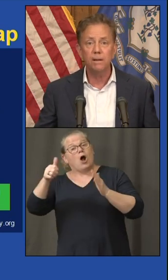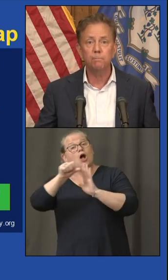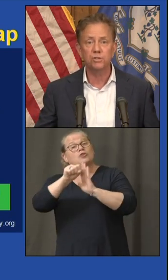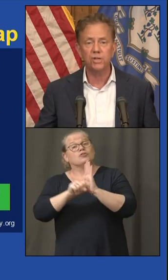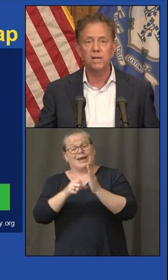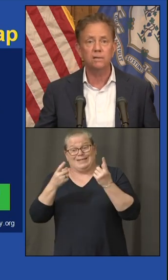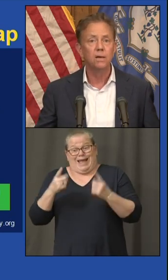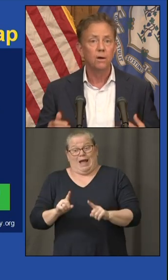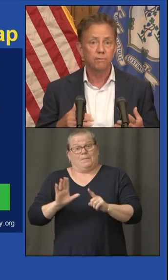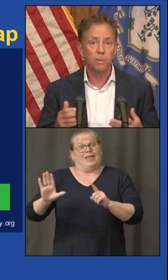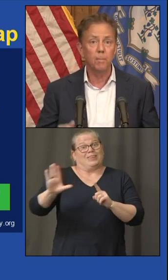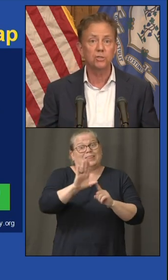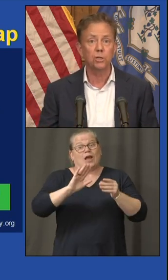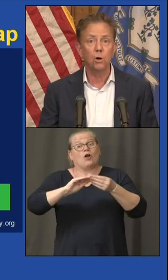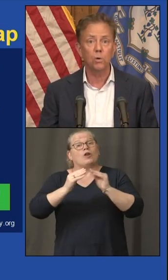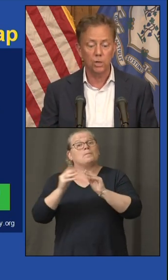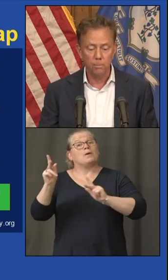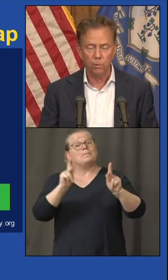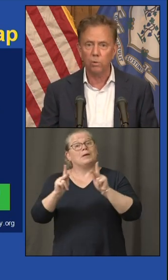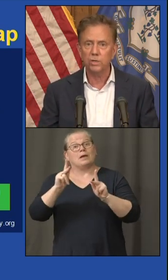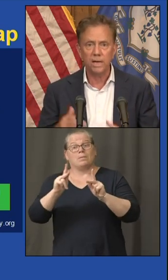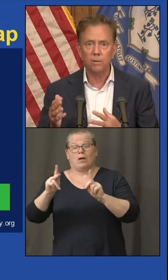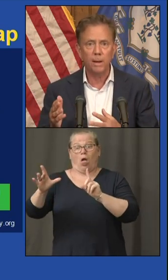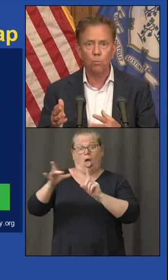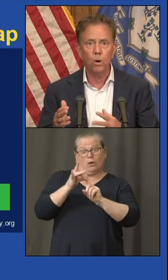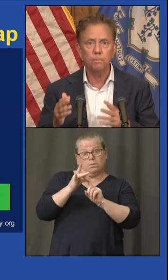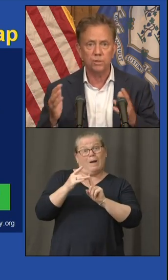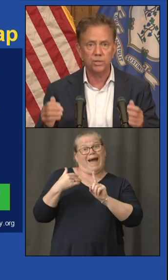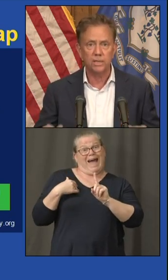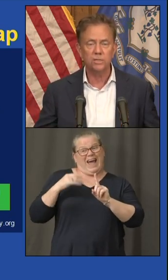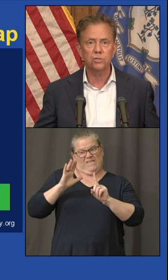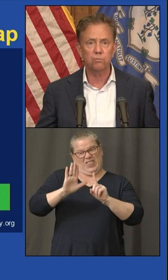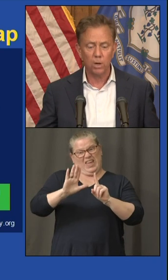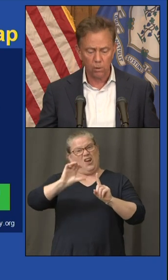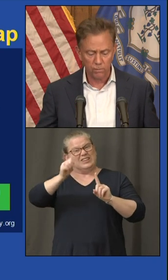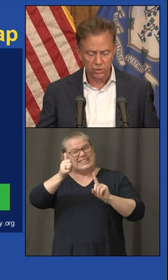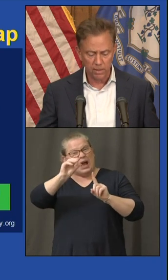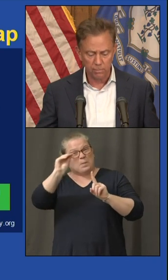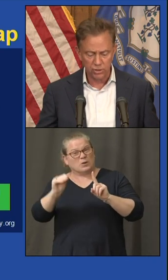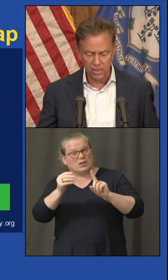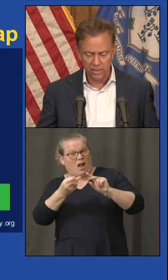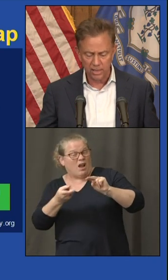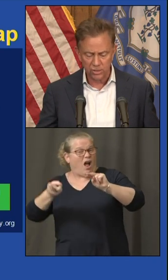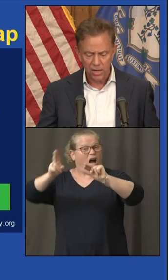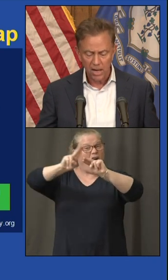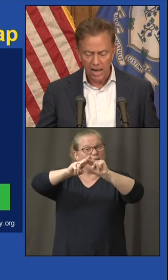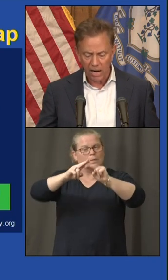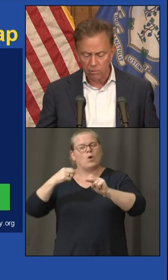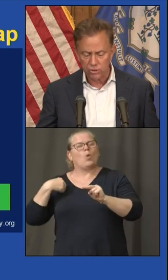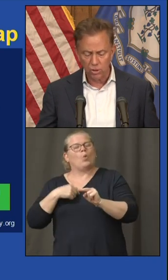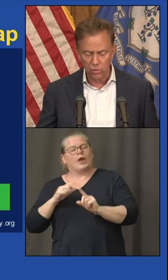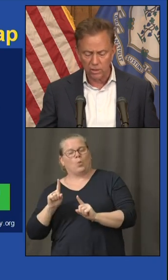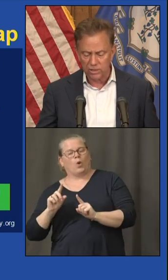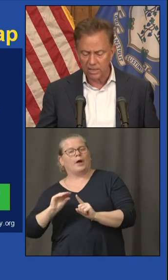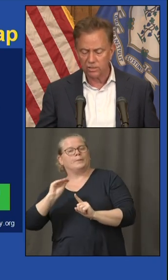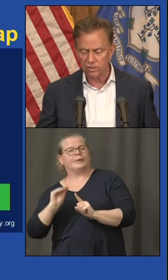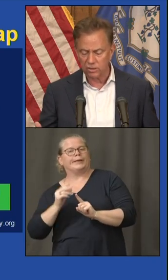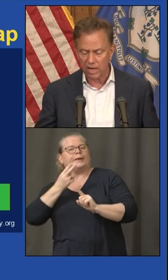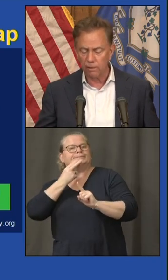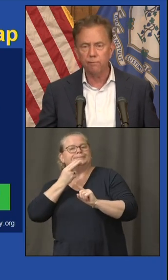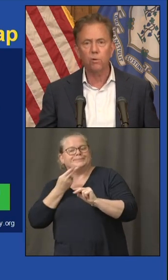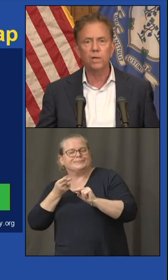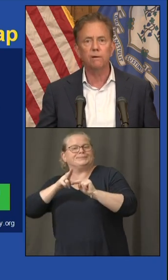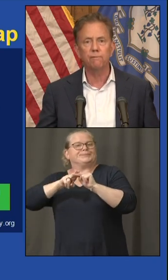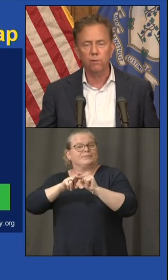above 10% from a much lower number. We're down about 1%. This is well over 10%. That's Arizona,